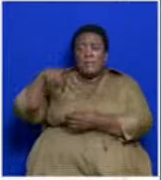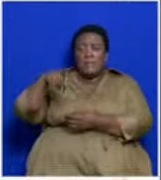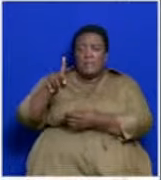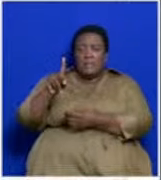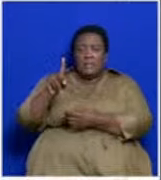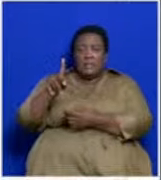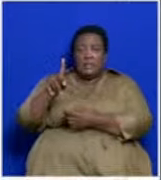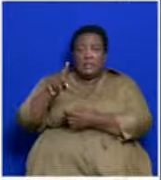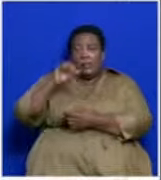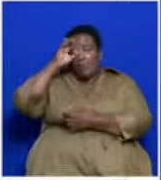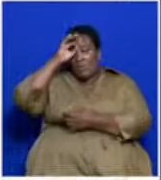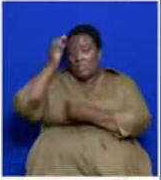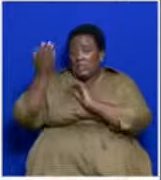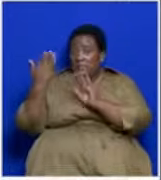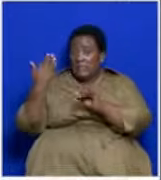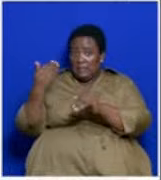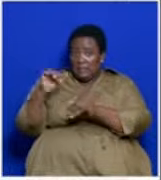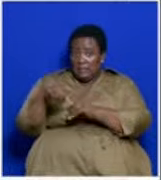61.